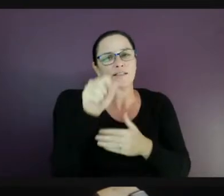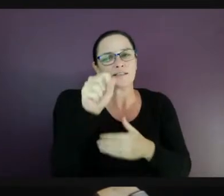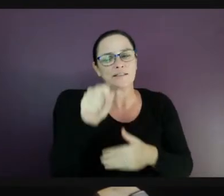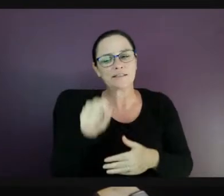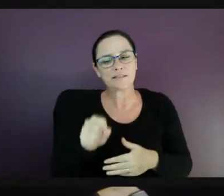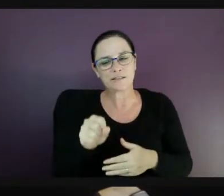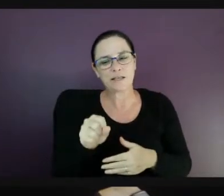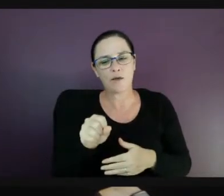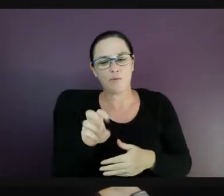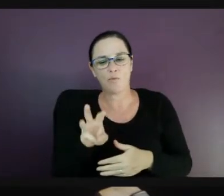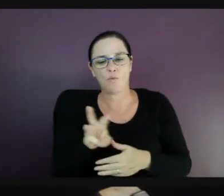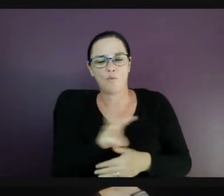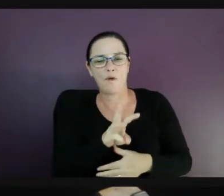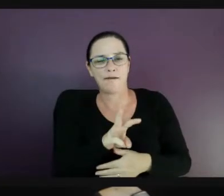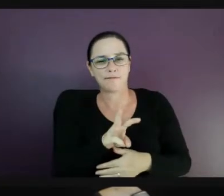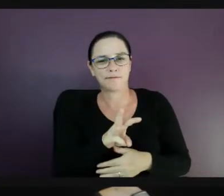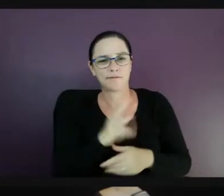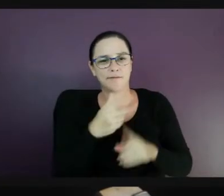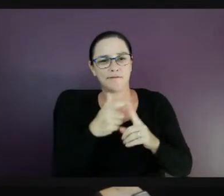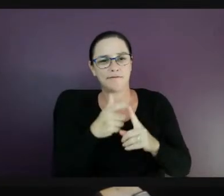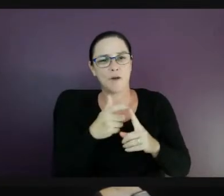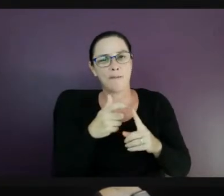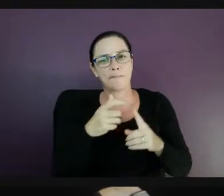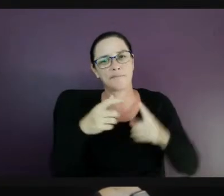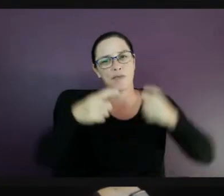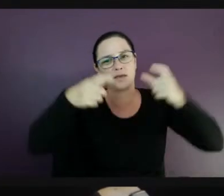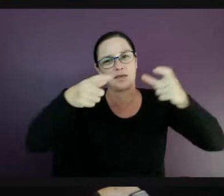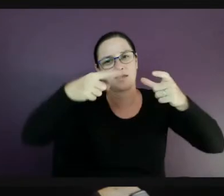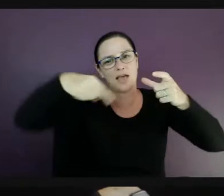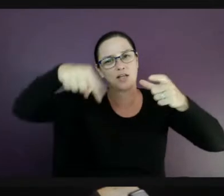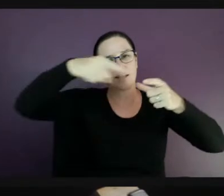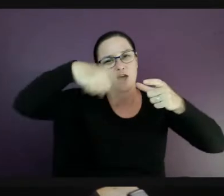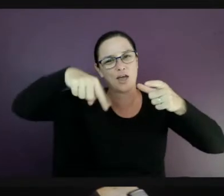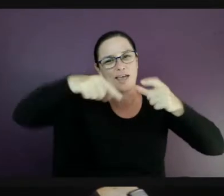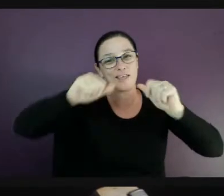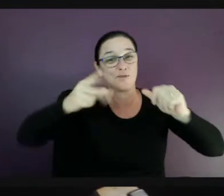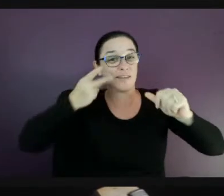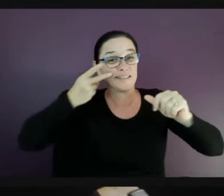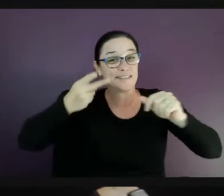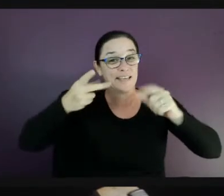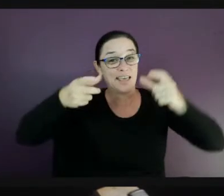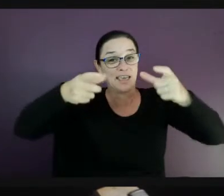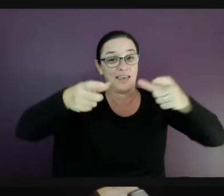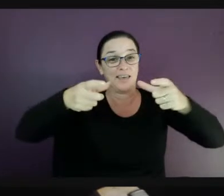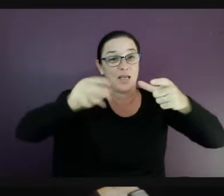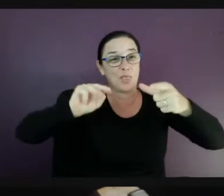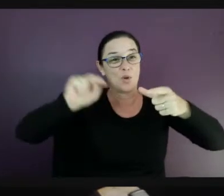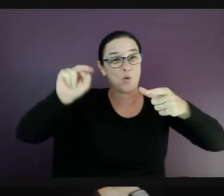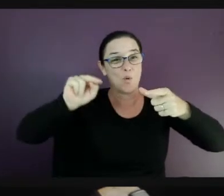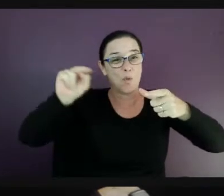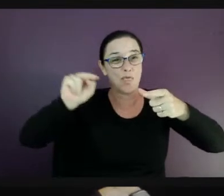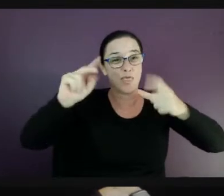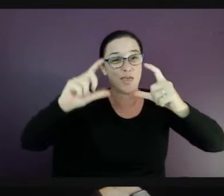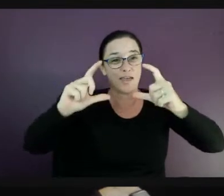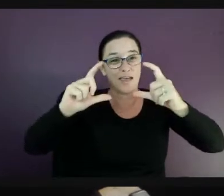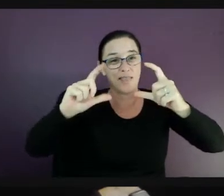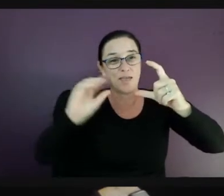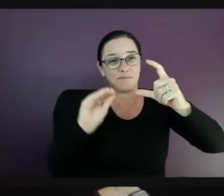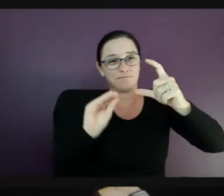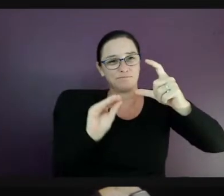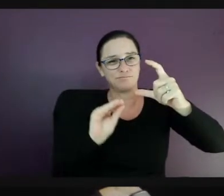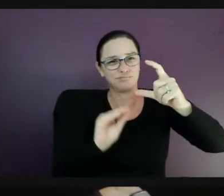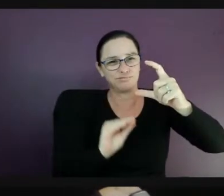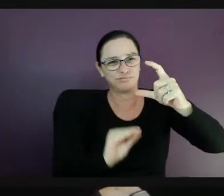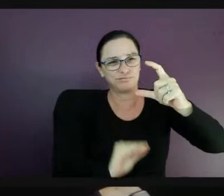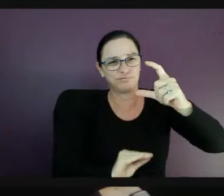the modern Caldera. The Caldera itself is actually still visible here to the north. Some seismicity, but not too much. And where